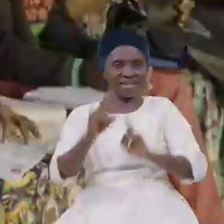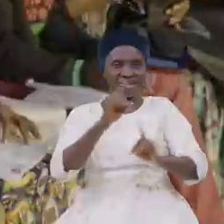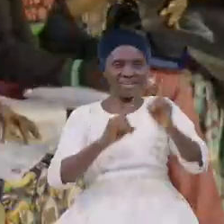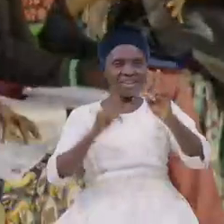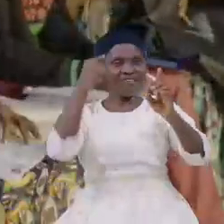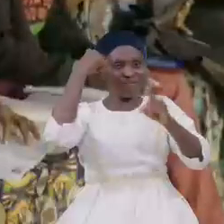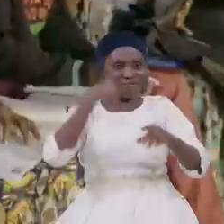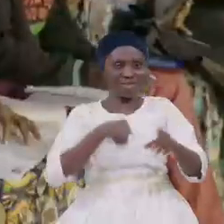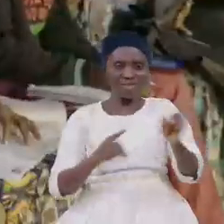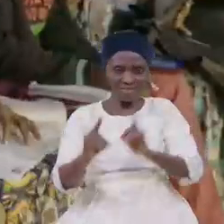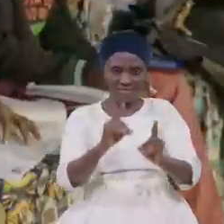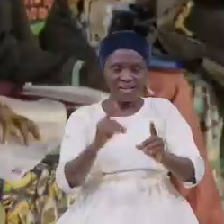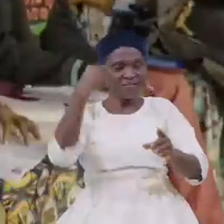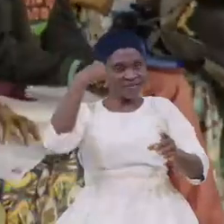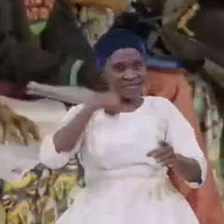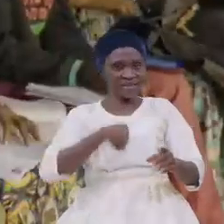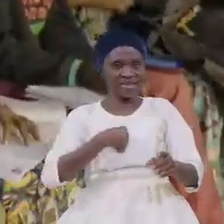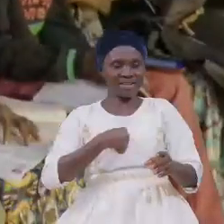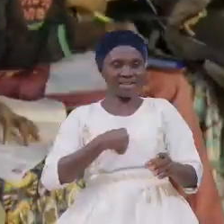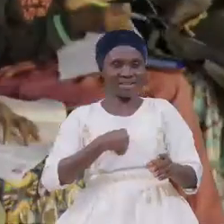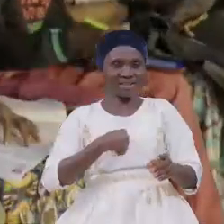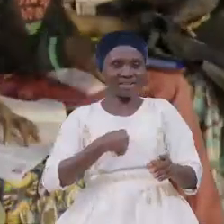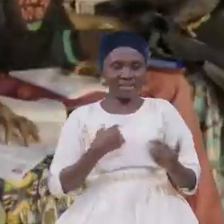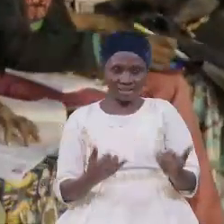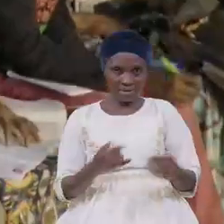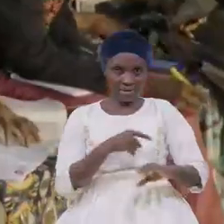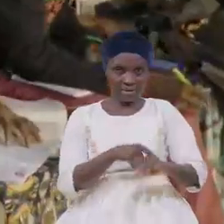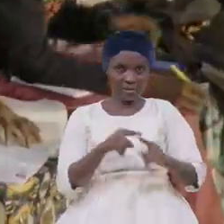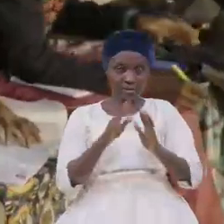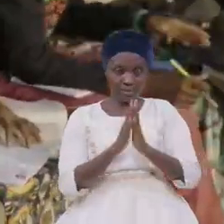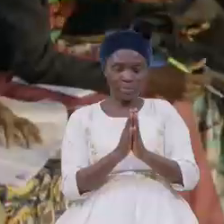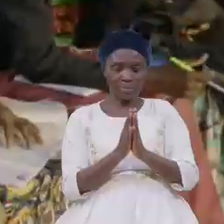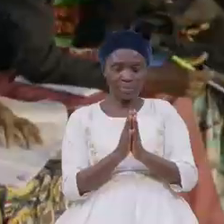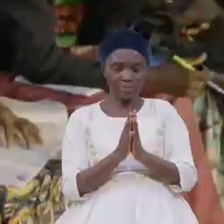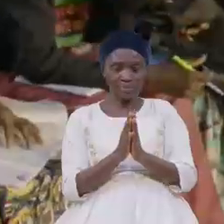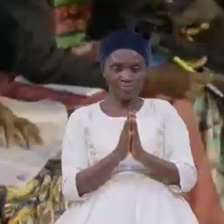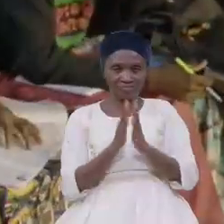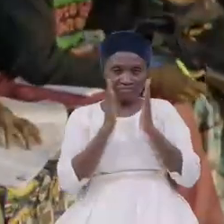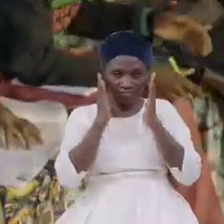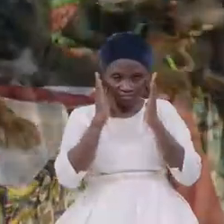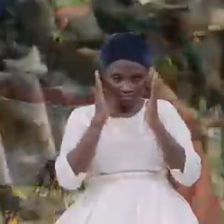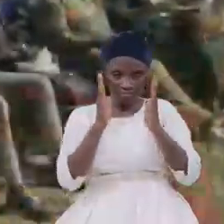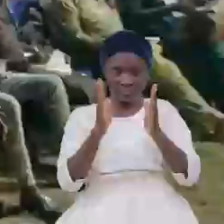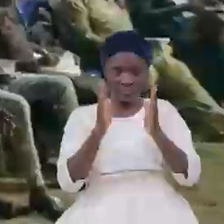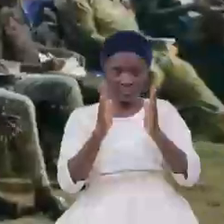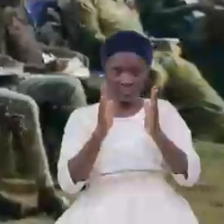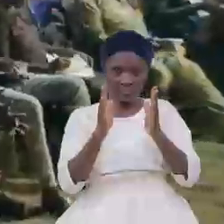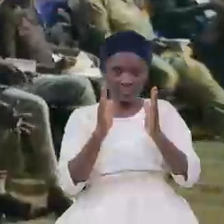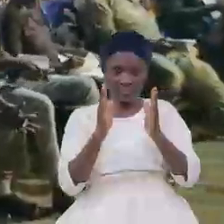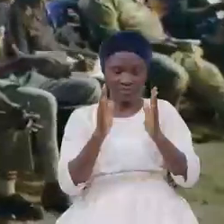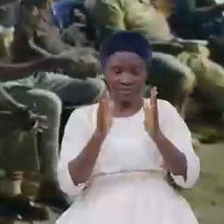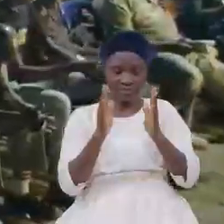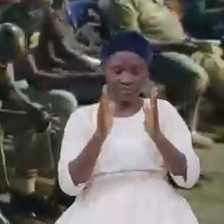for me. Heads bowed and eyes closed. We've seen what's